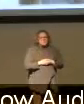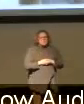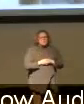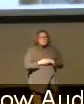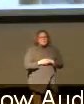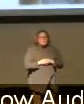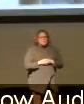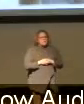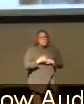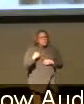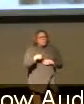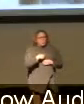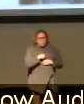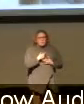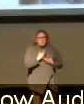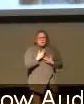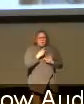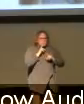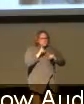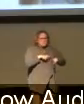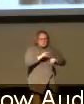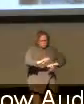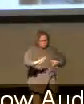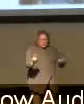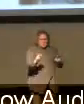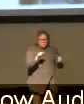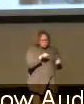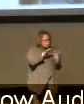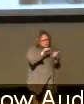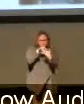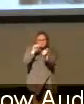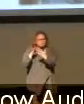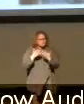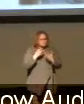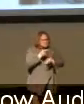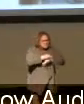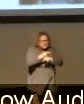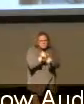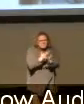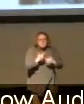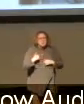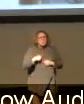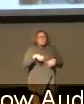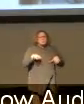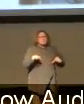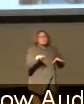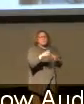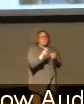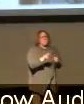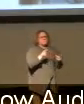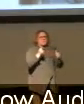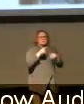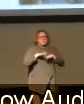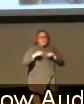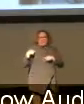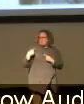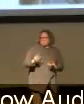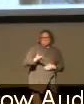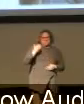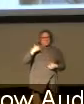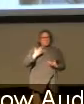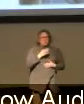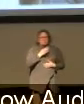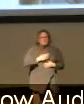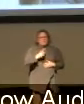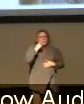And we are responding in kind. We are moving faster than we ever have. We are coming together in ways we never